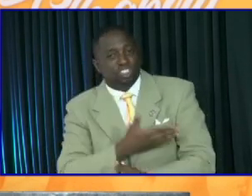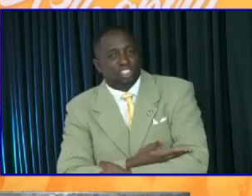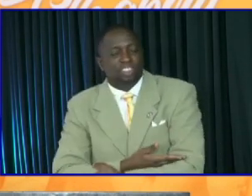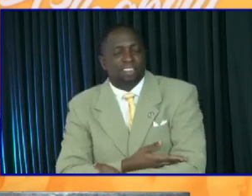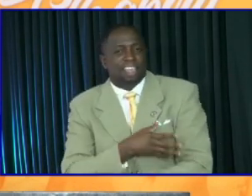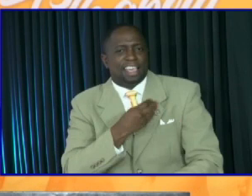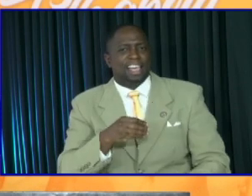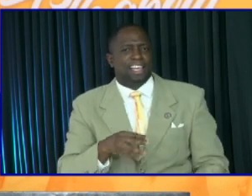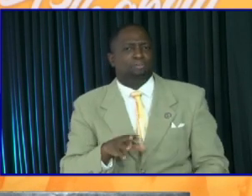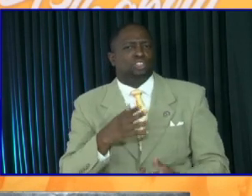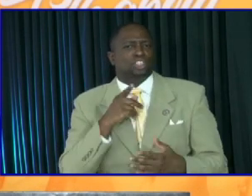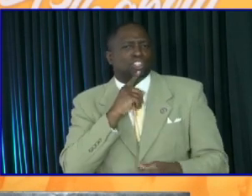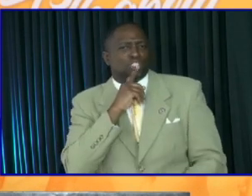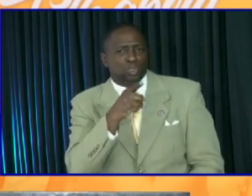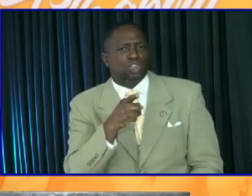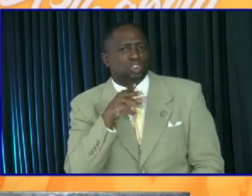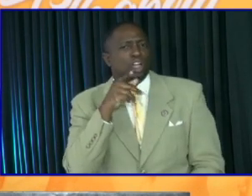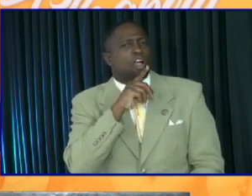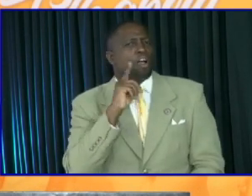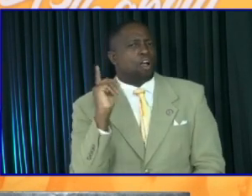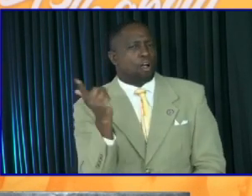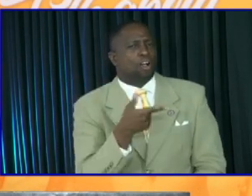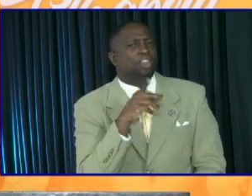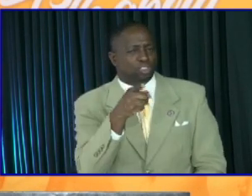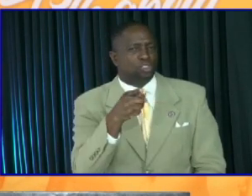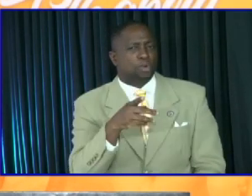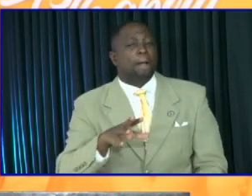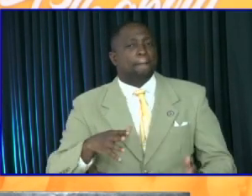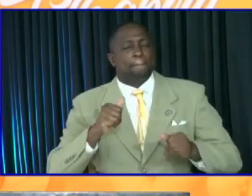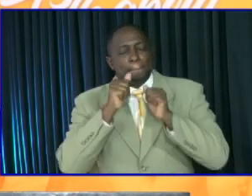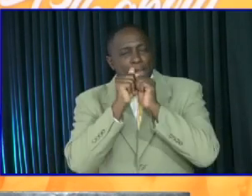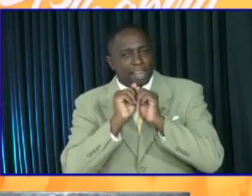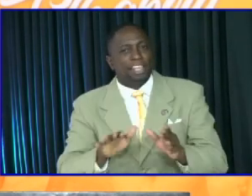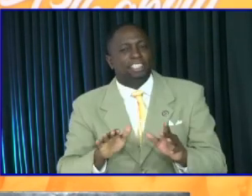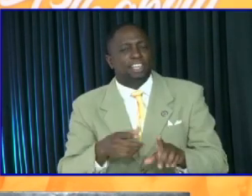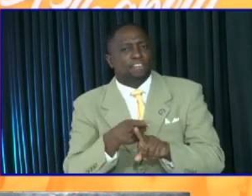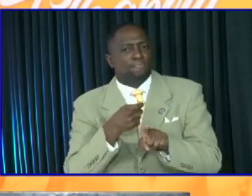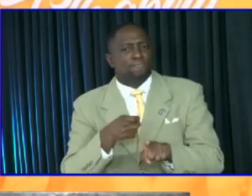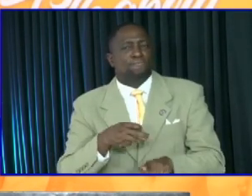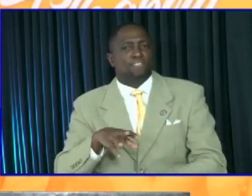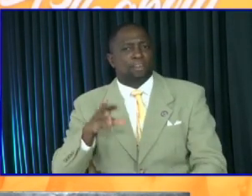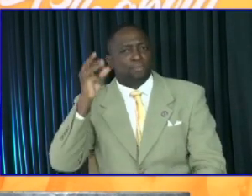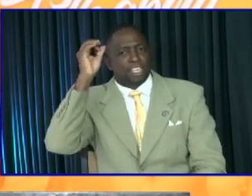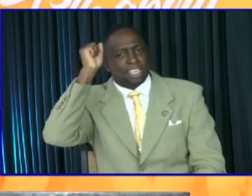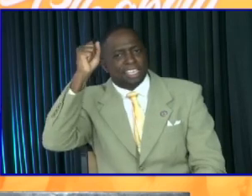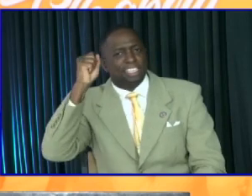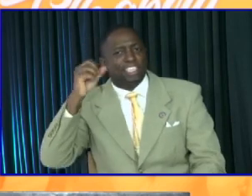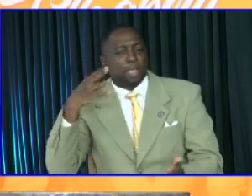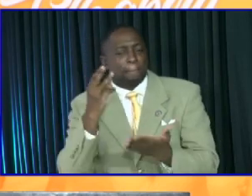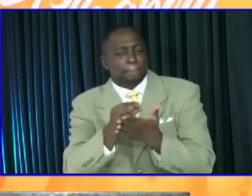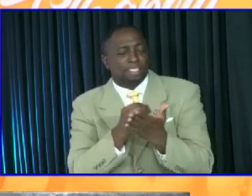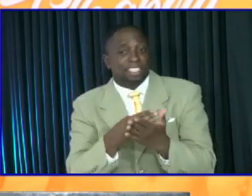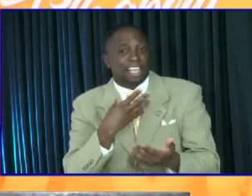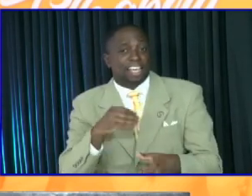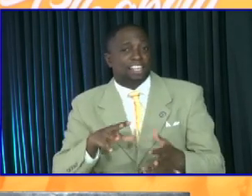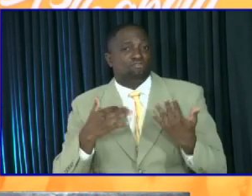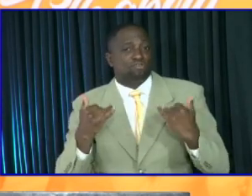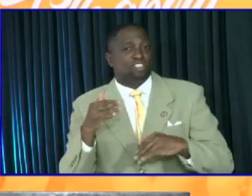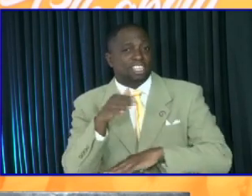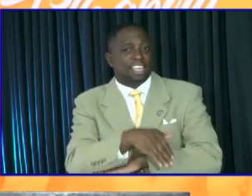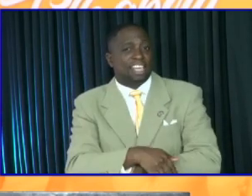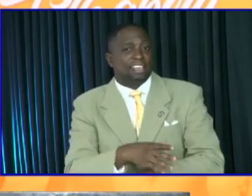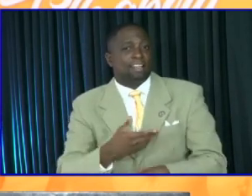we have been blessed by the nightly presentations And tonight, God is going to use